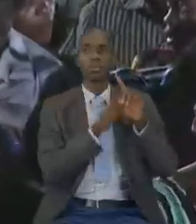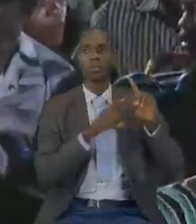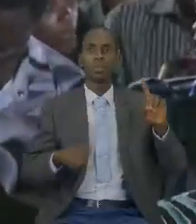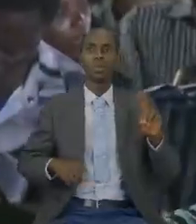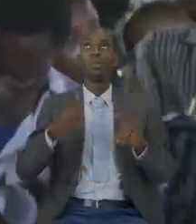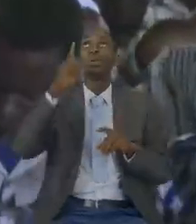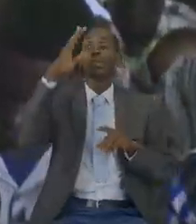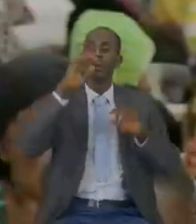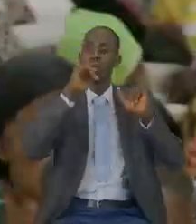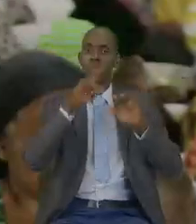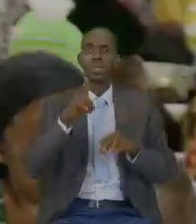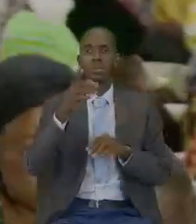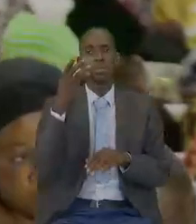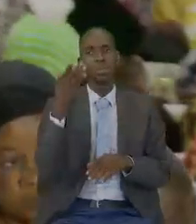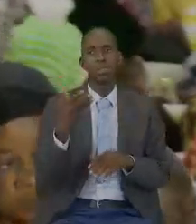God bless you there.